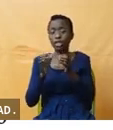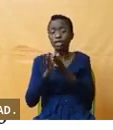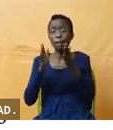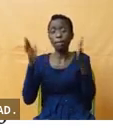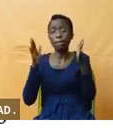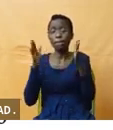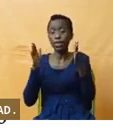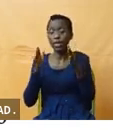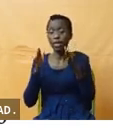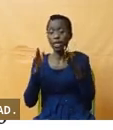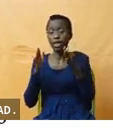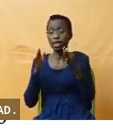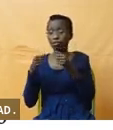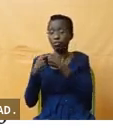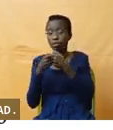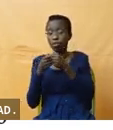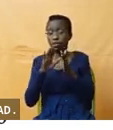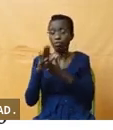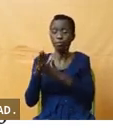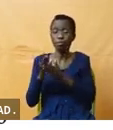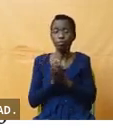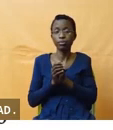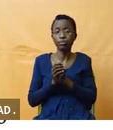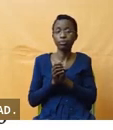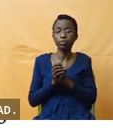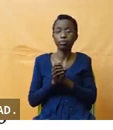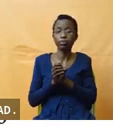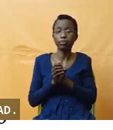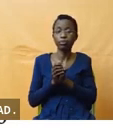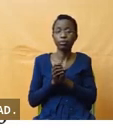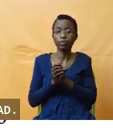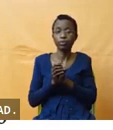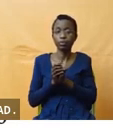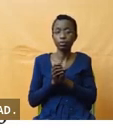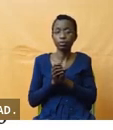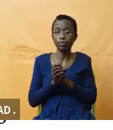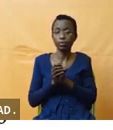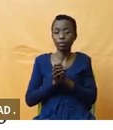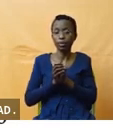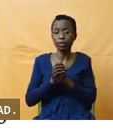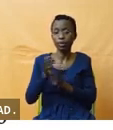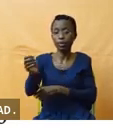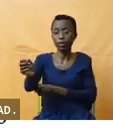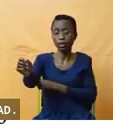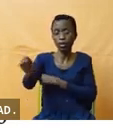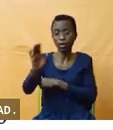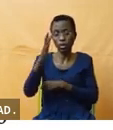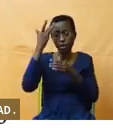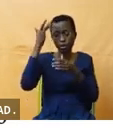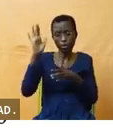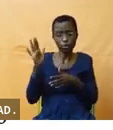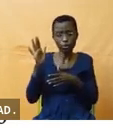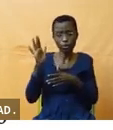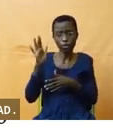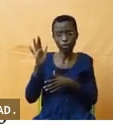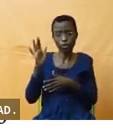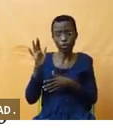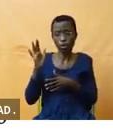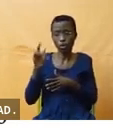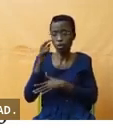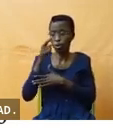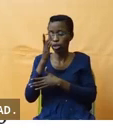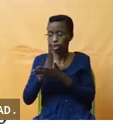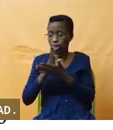lack of transparency in the use of public debts. Okay, that is also related to the issue where you don't really know what are some of the projects